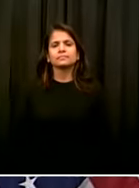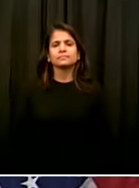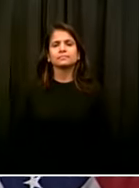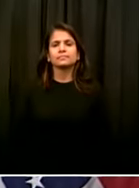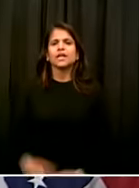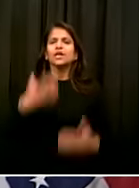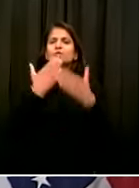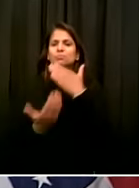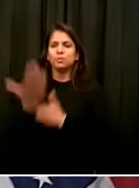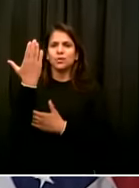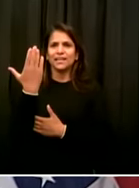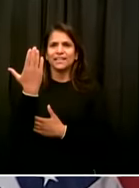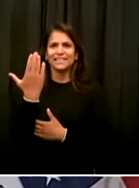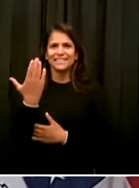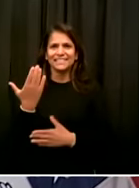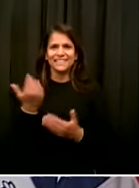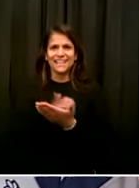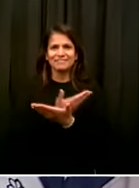Good morning, everybody.